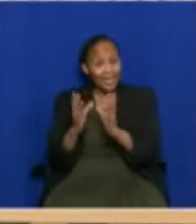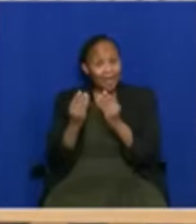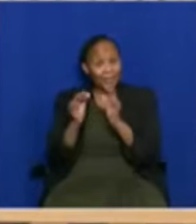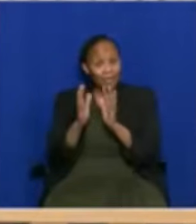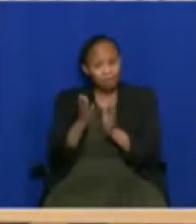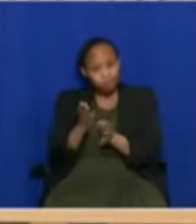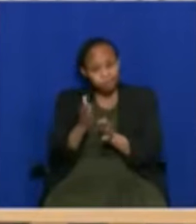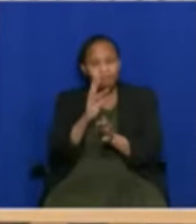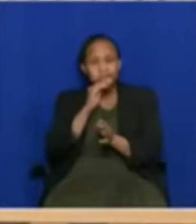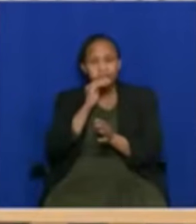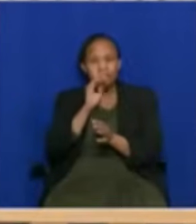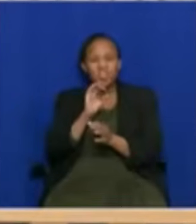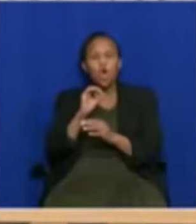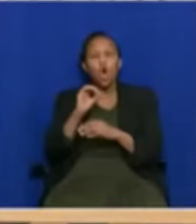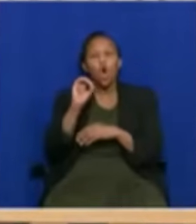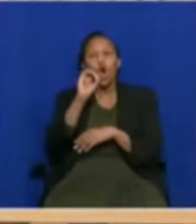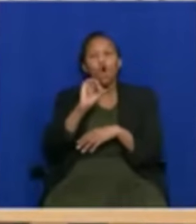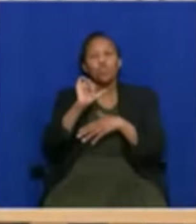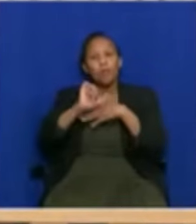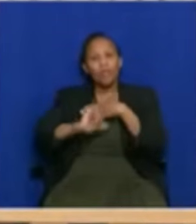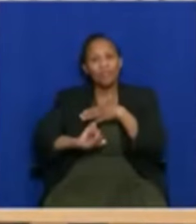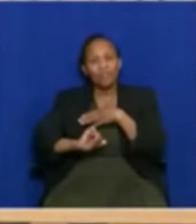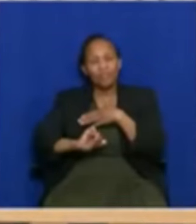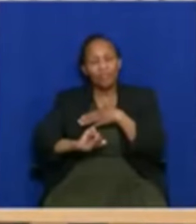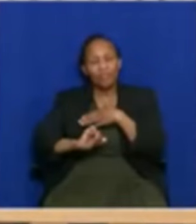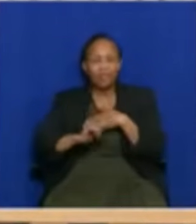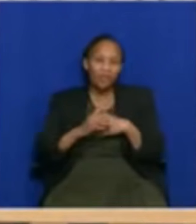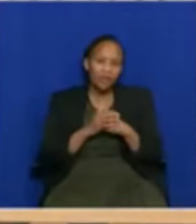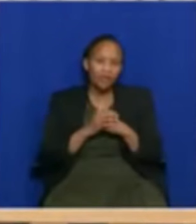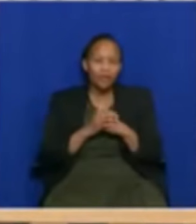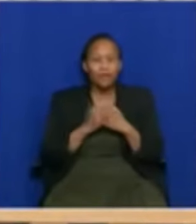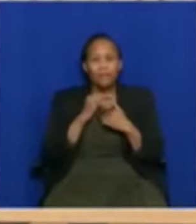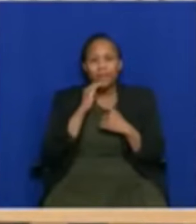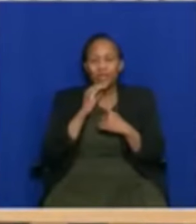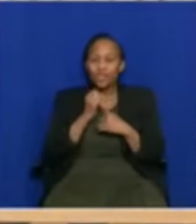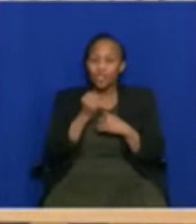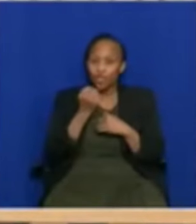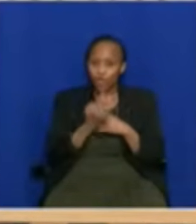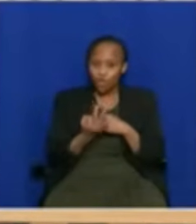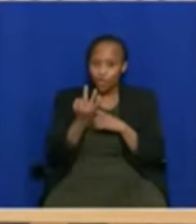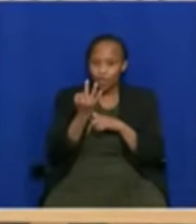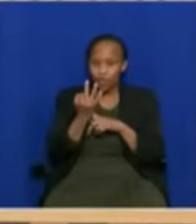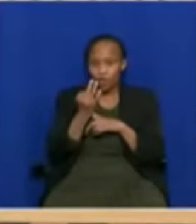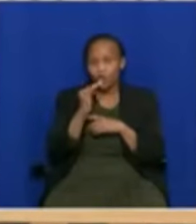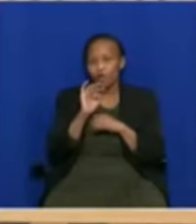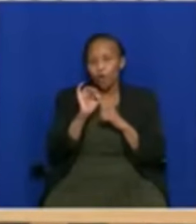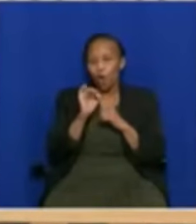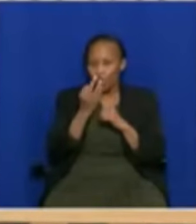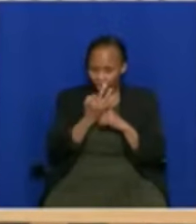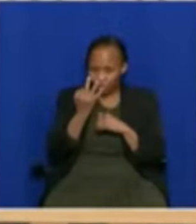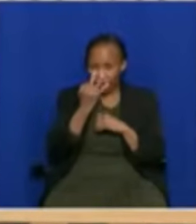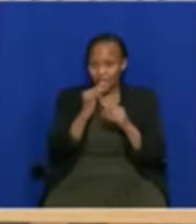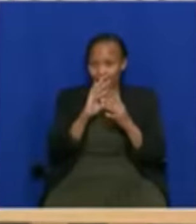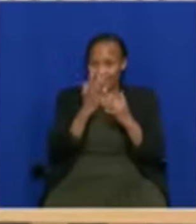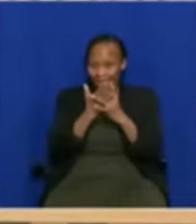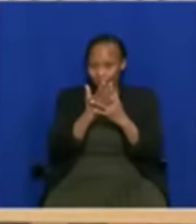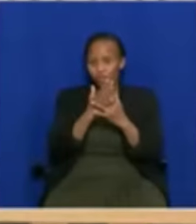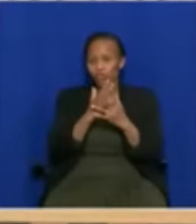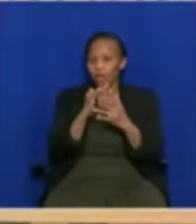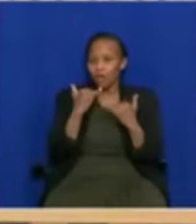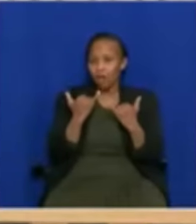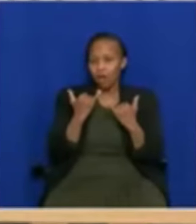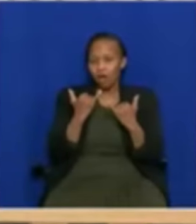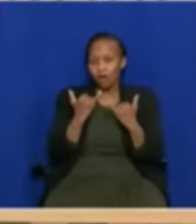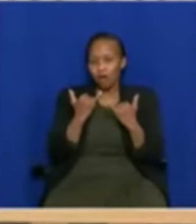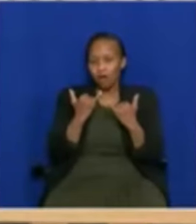That's correct. So they were all, the three we now know were opened in October. That's correct. Then